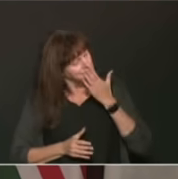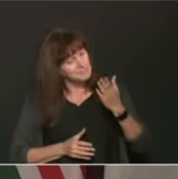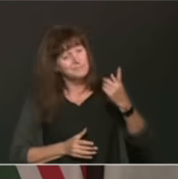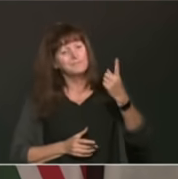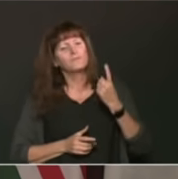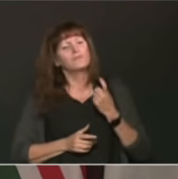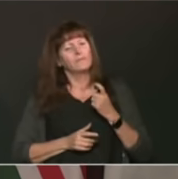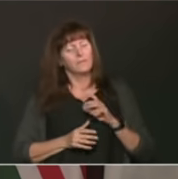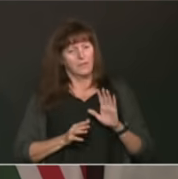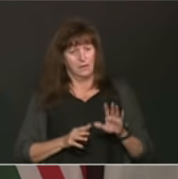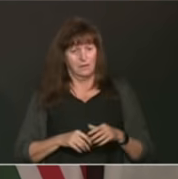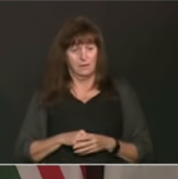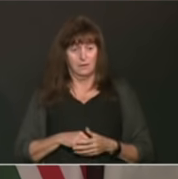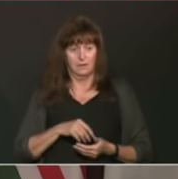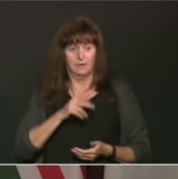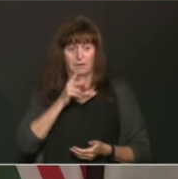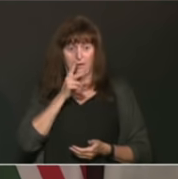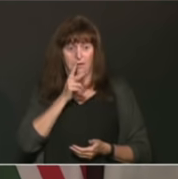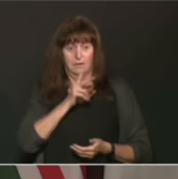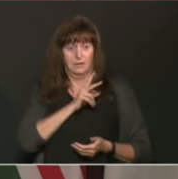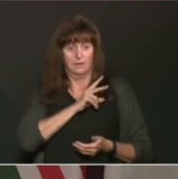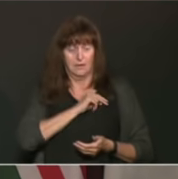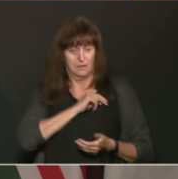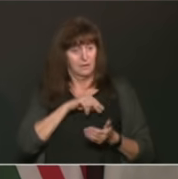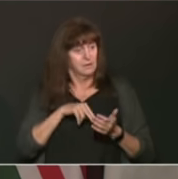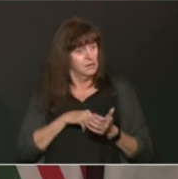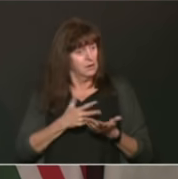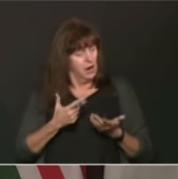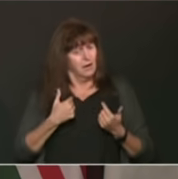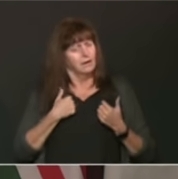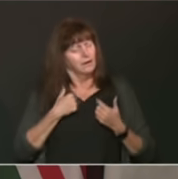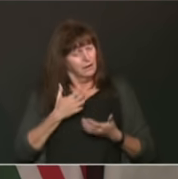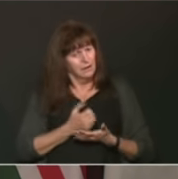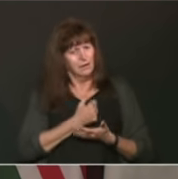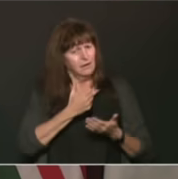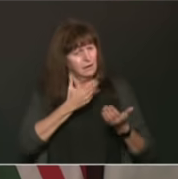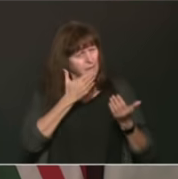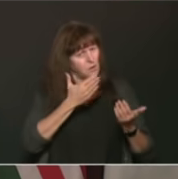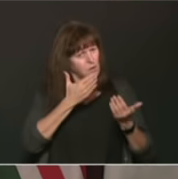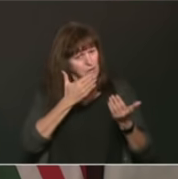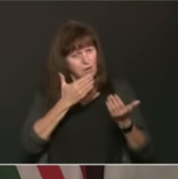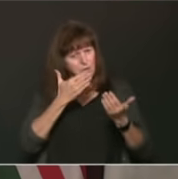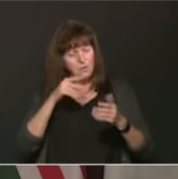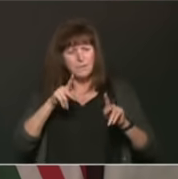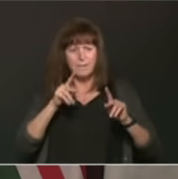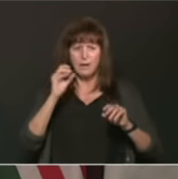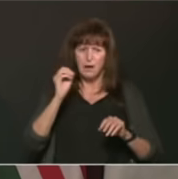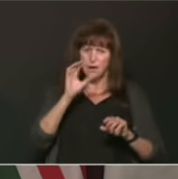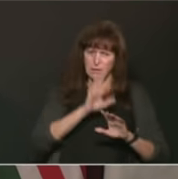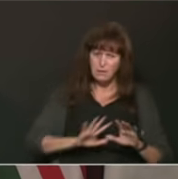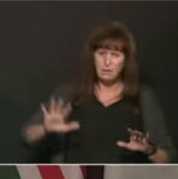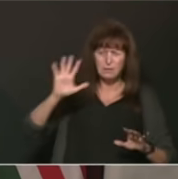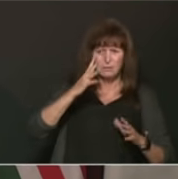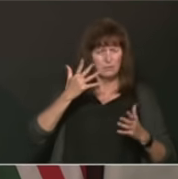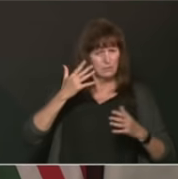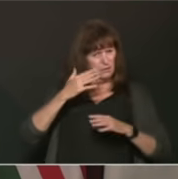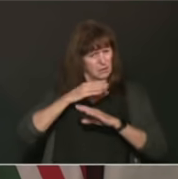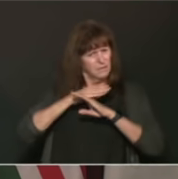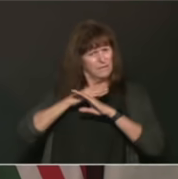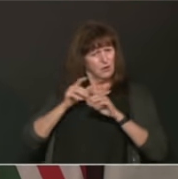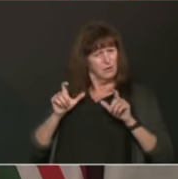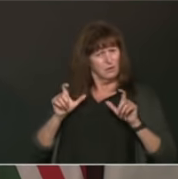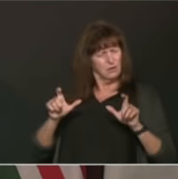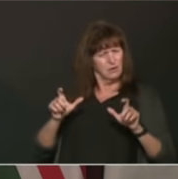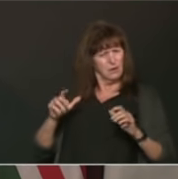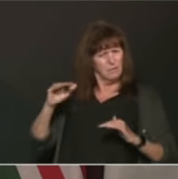for having been wonderful in prevention. I do think it's a balance between having high immunization rates and adhering